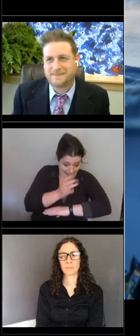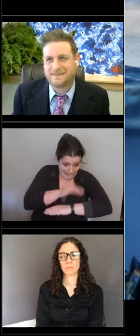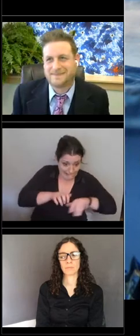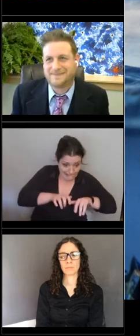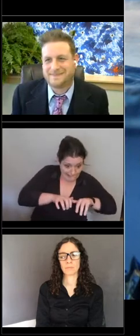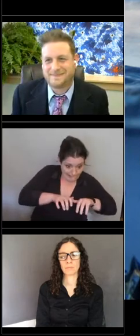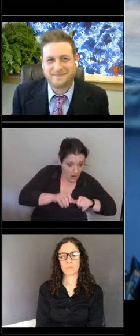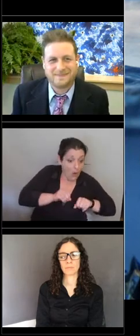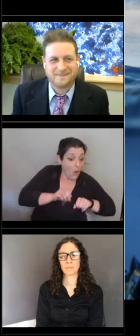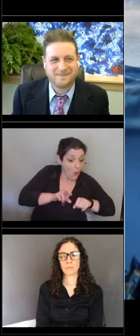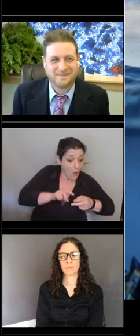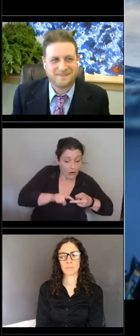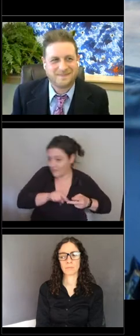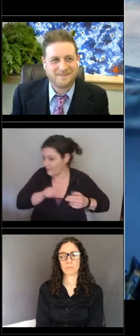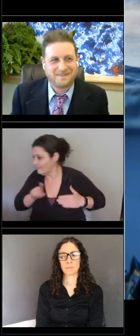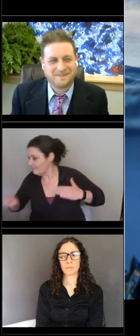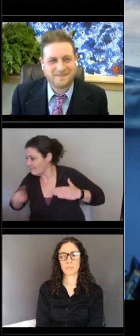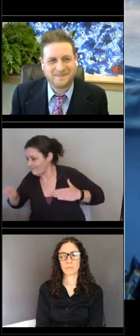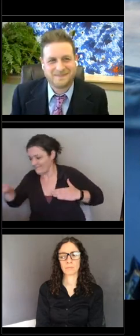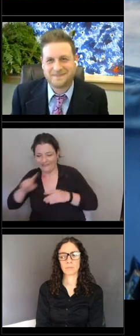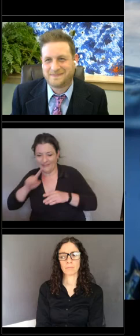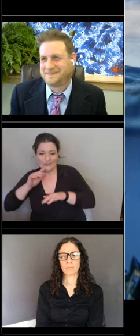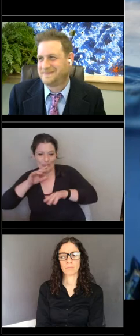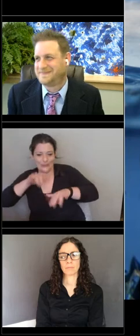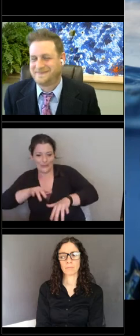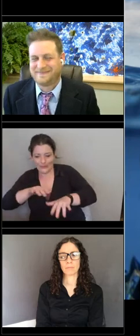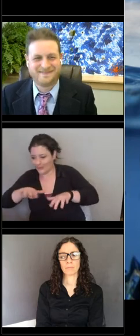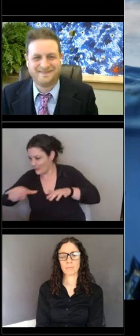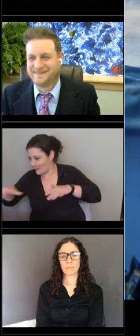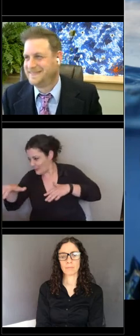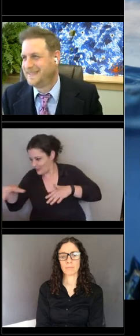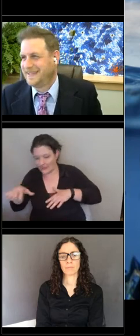the Atlantic Ocean. So welcome, Vinny.